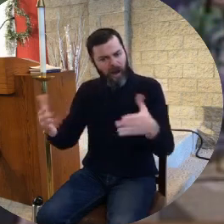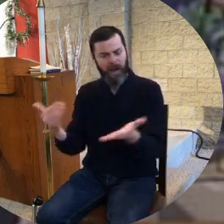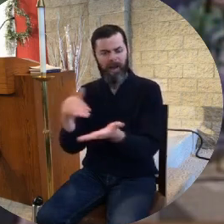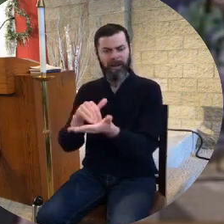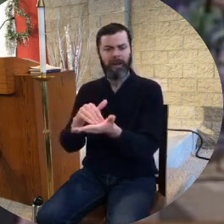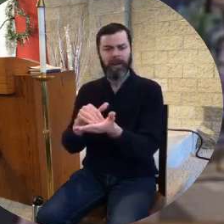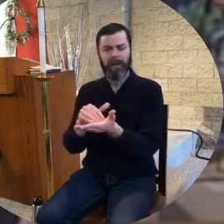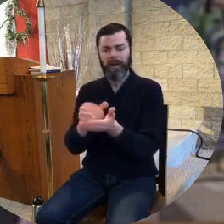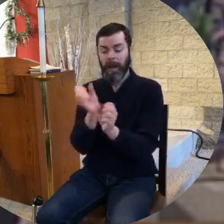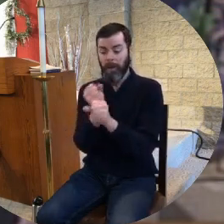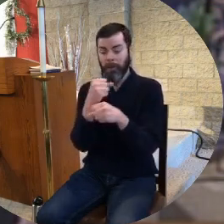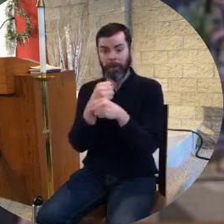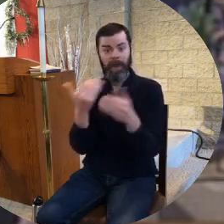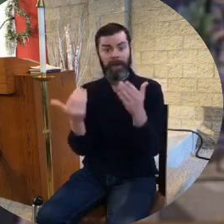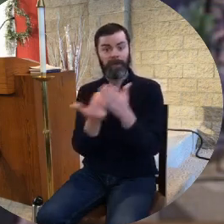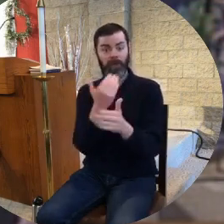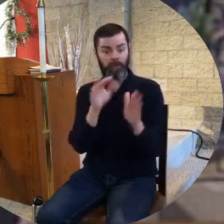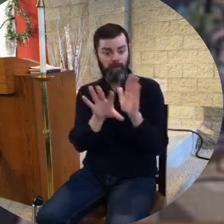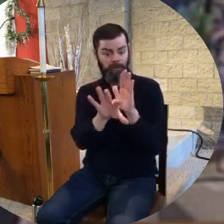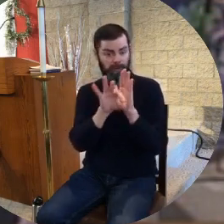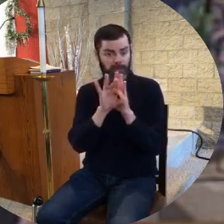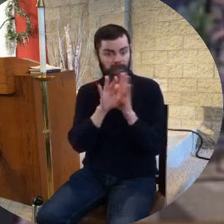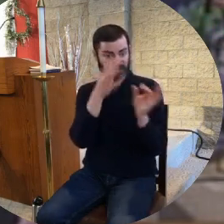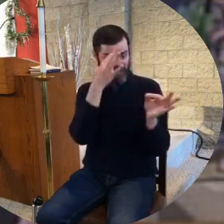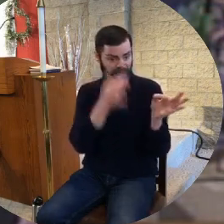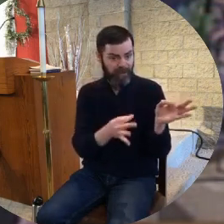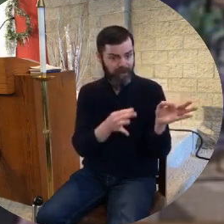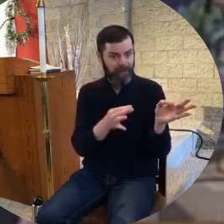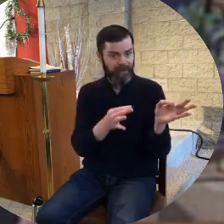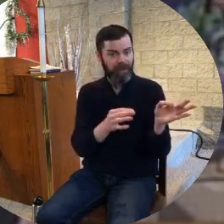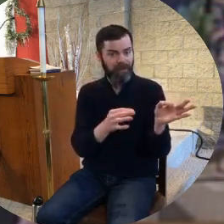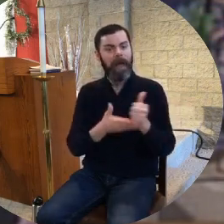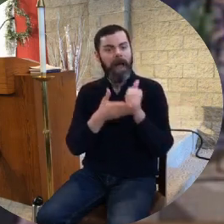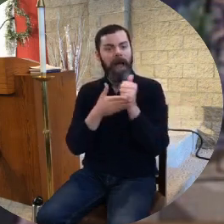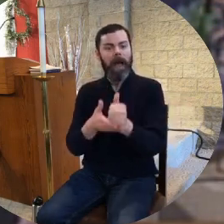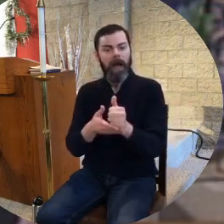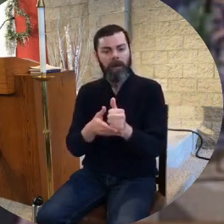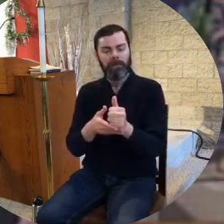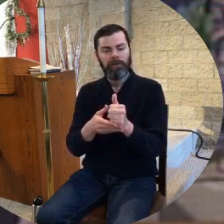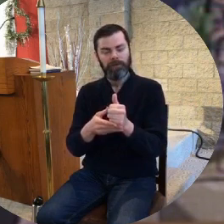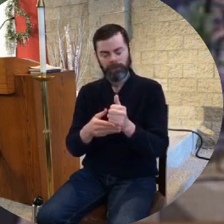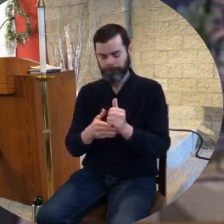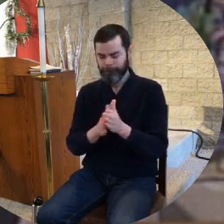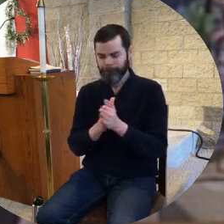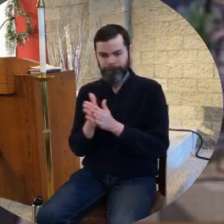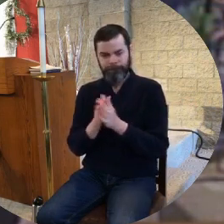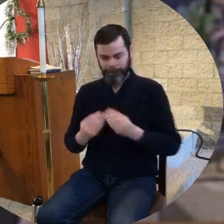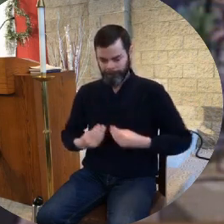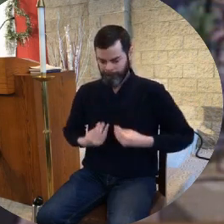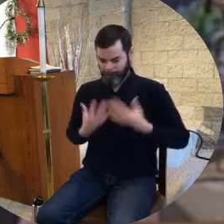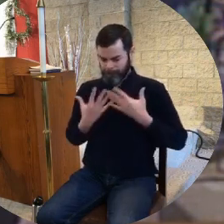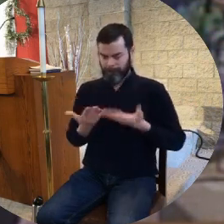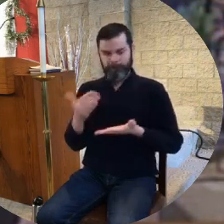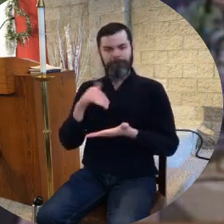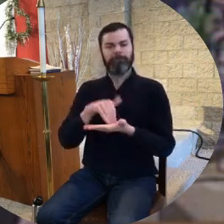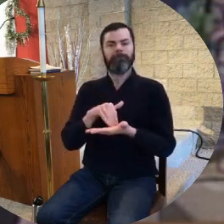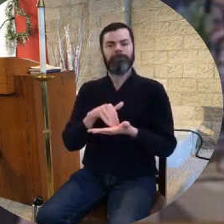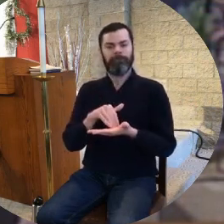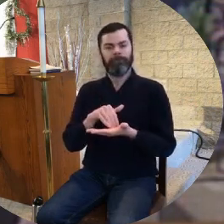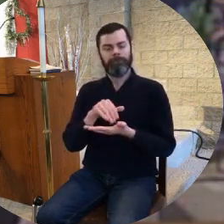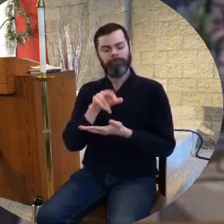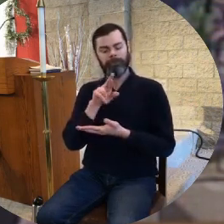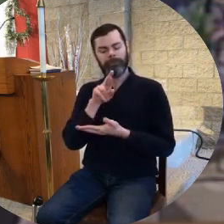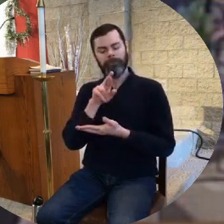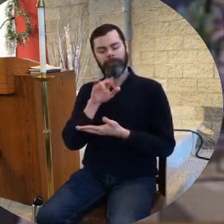choices fans those flames. That fans that flame, and it raises up again. Richard was a man of purpose. Richard was